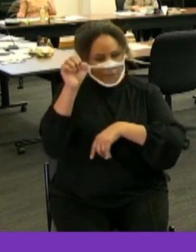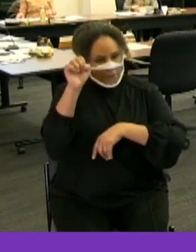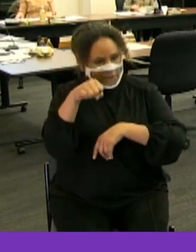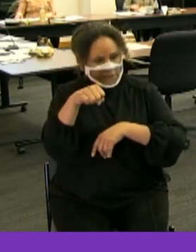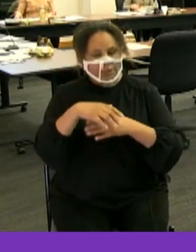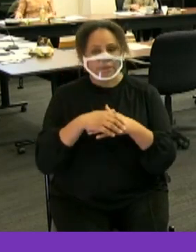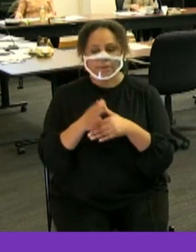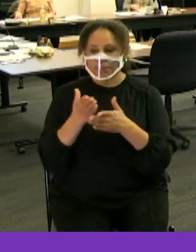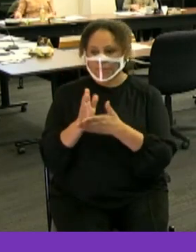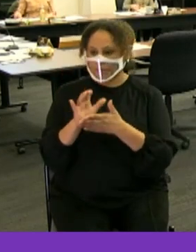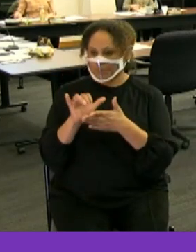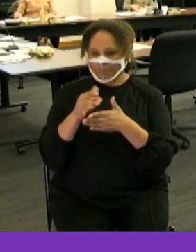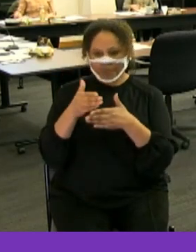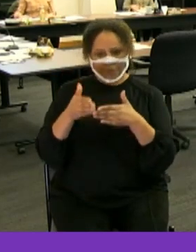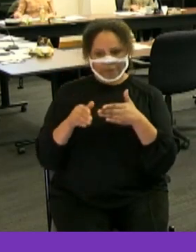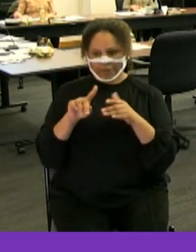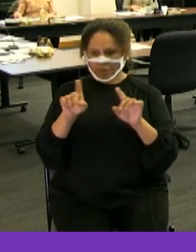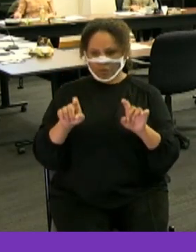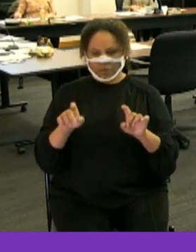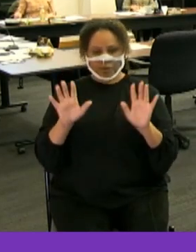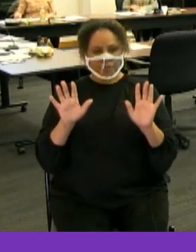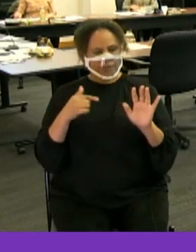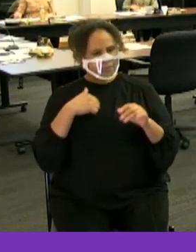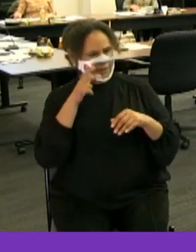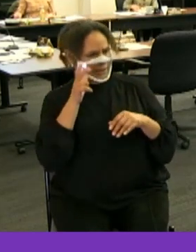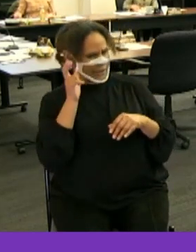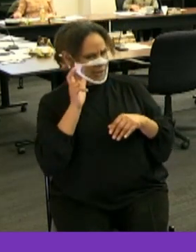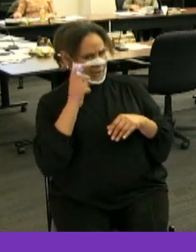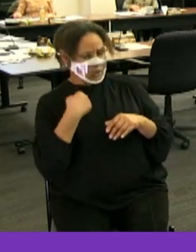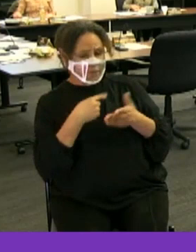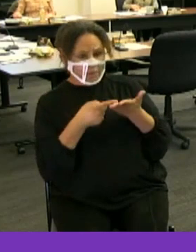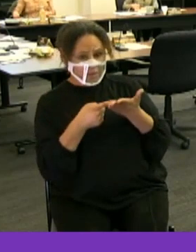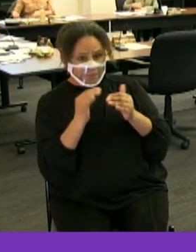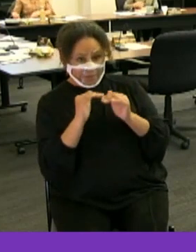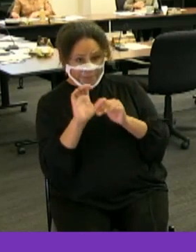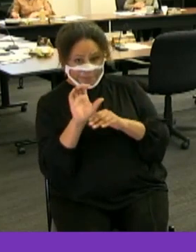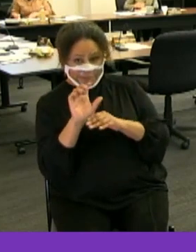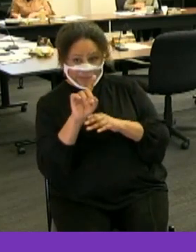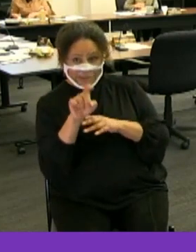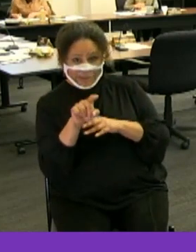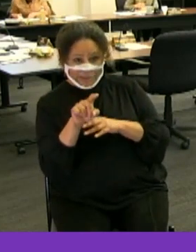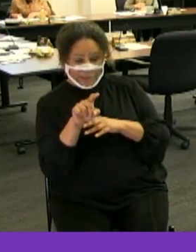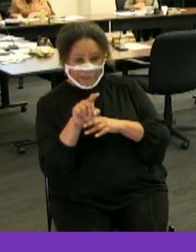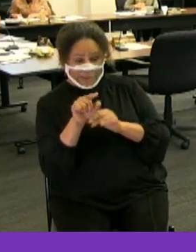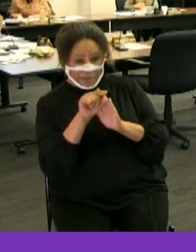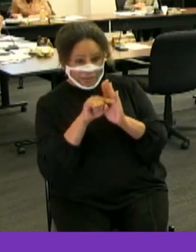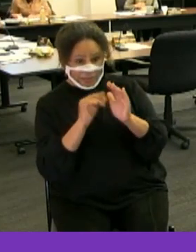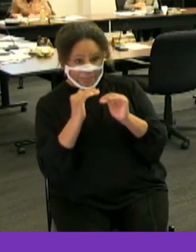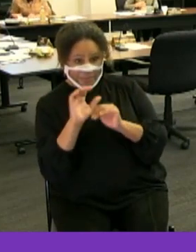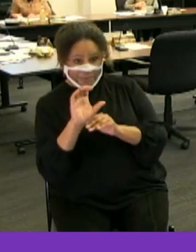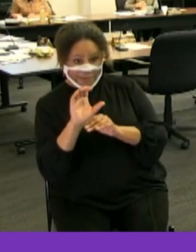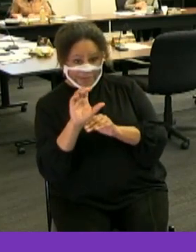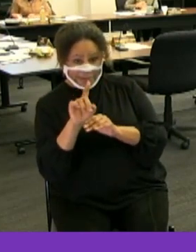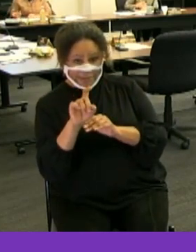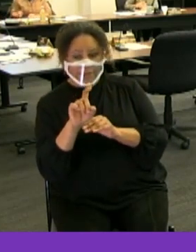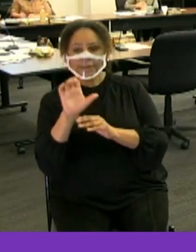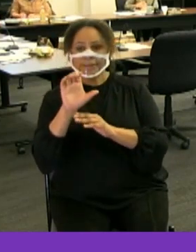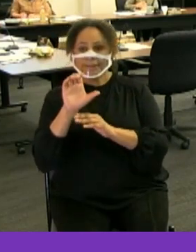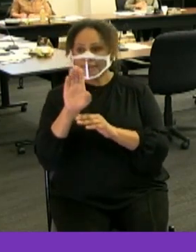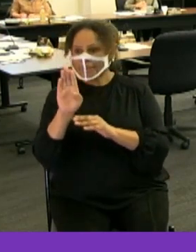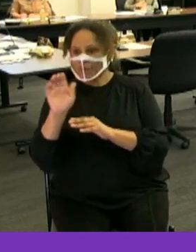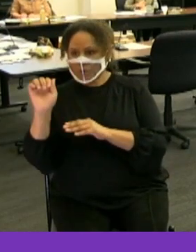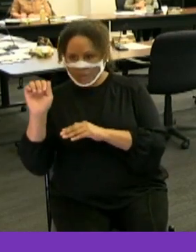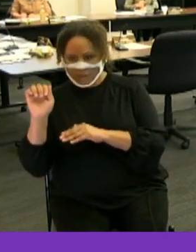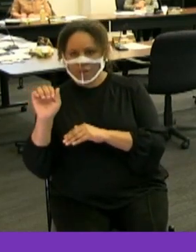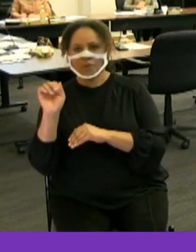right, that's my end of my question. I didn't hear. Are we doing the grade of a C? Pardon me? Minimum? Are we doing the grade of C minimum? C or better.